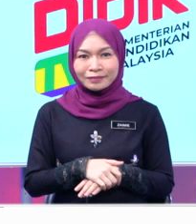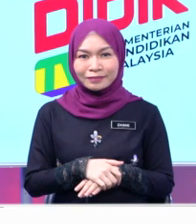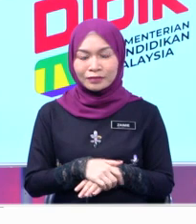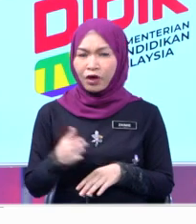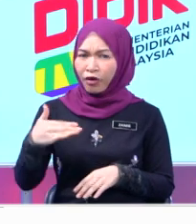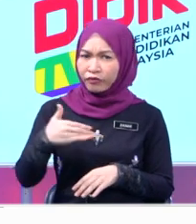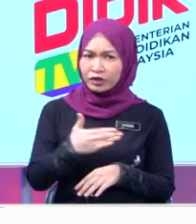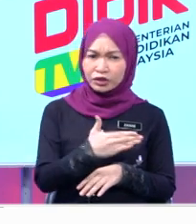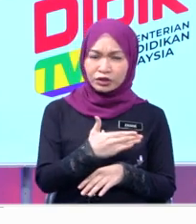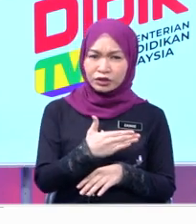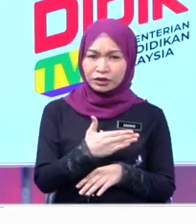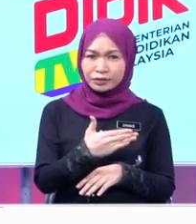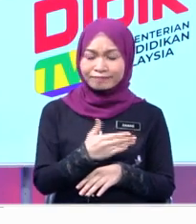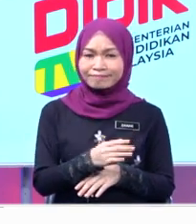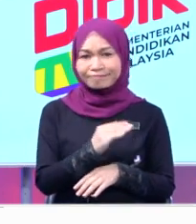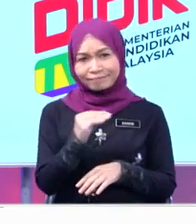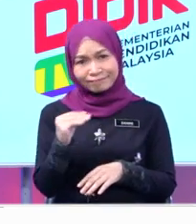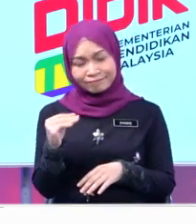fish and Yes. other